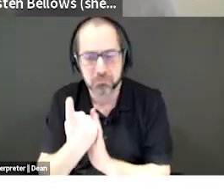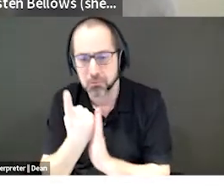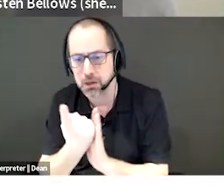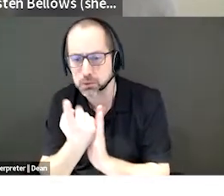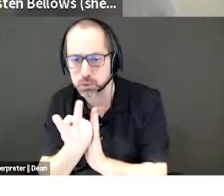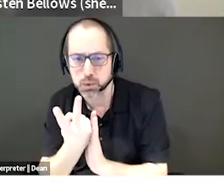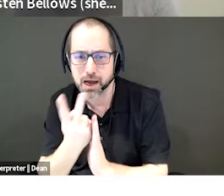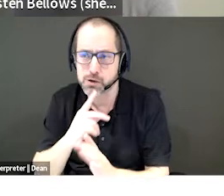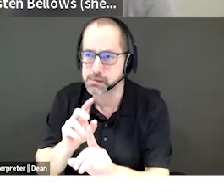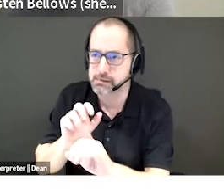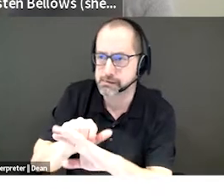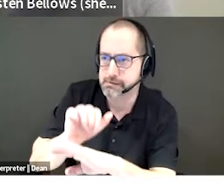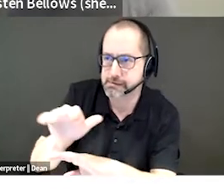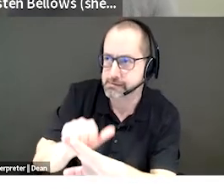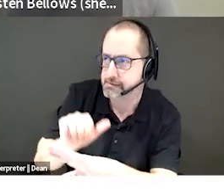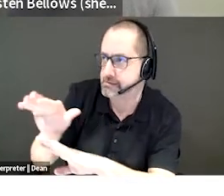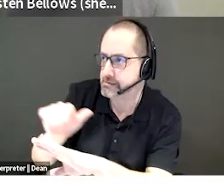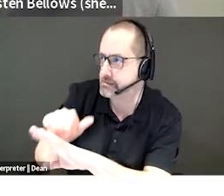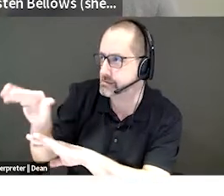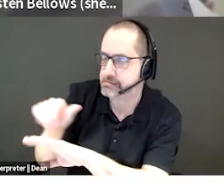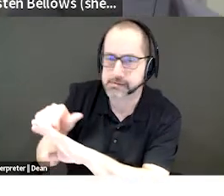apply to those jobs that you found.